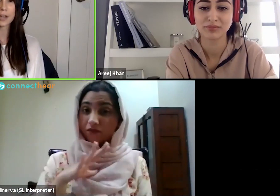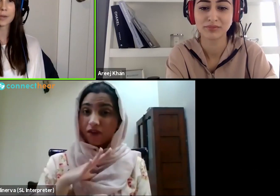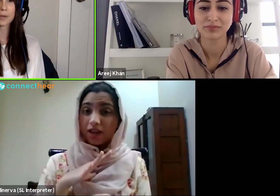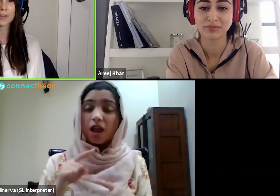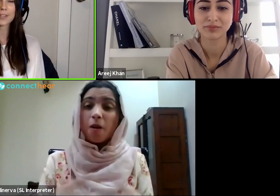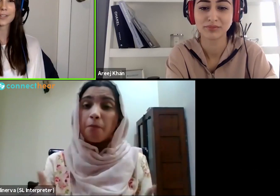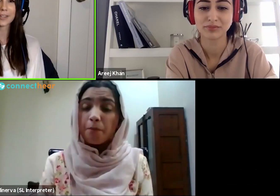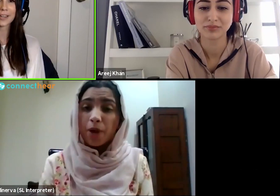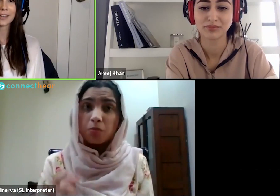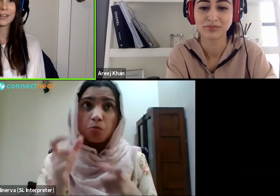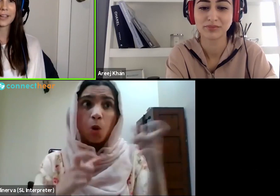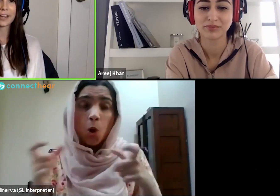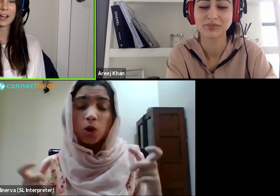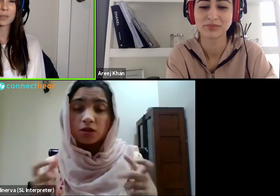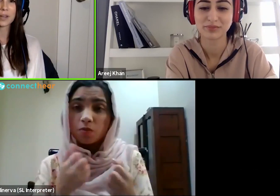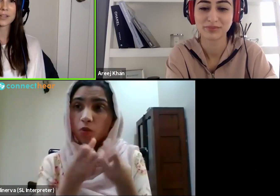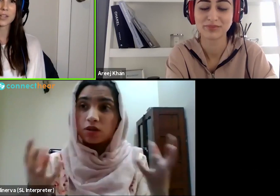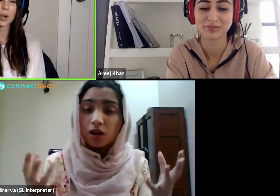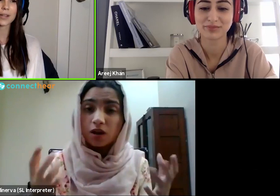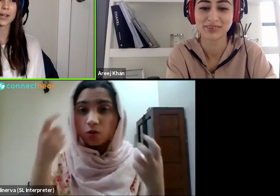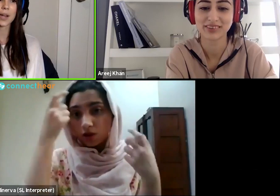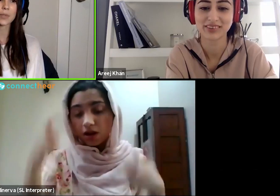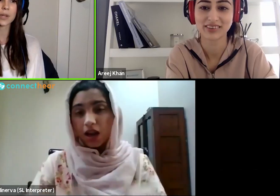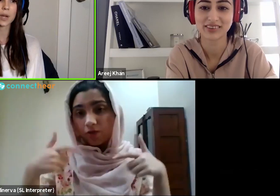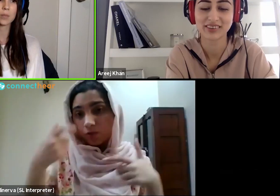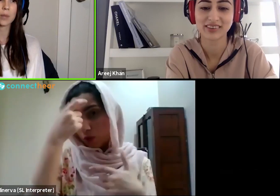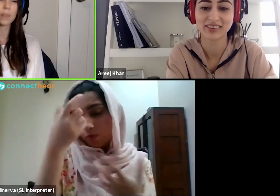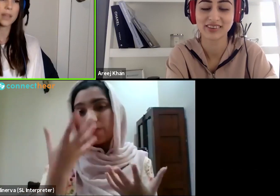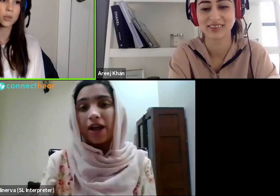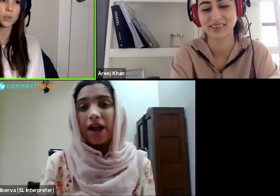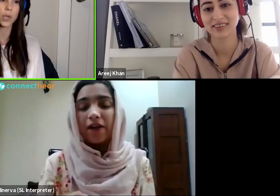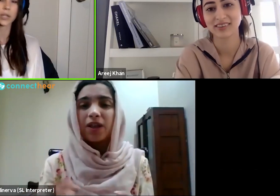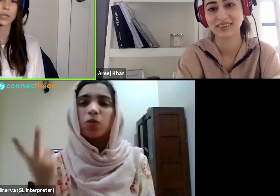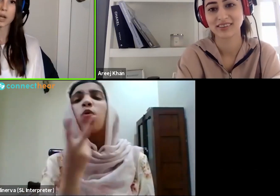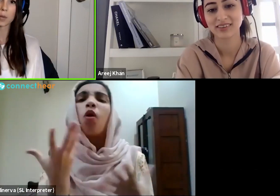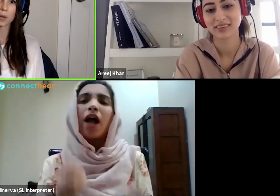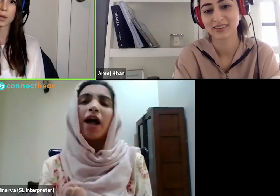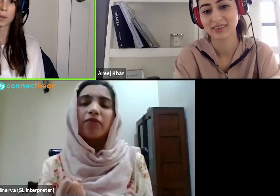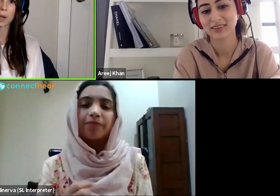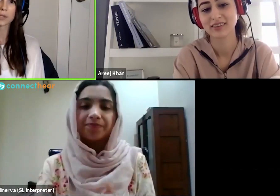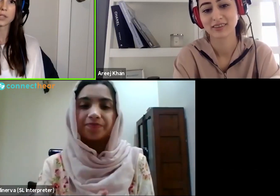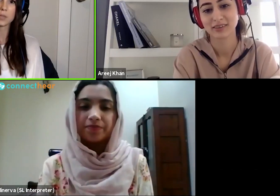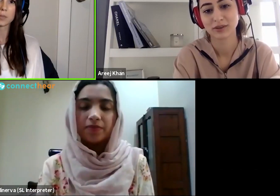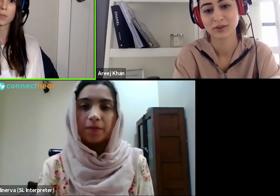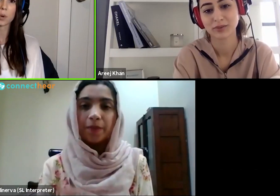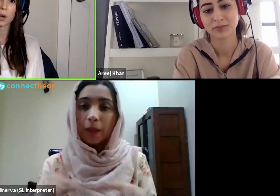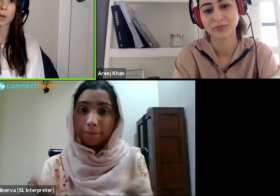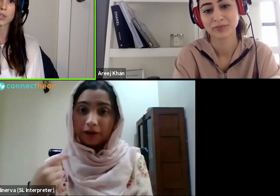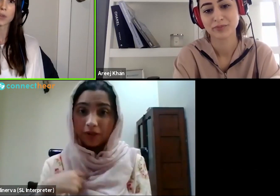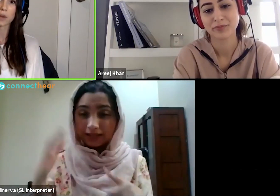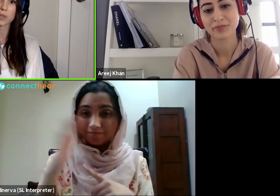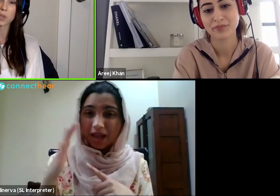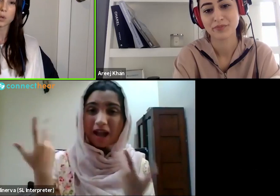challenges that I remember facing as a kid and as an adult at times. I'm thankful to work in a job where my bosses knew me before